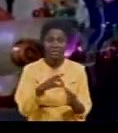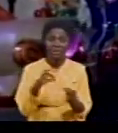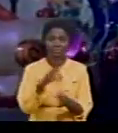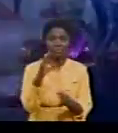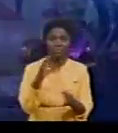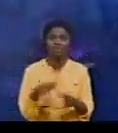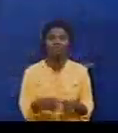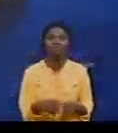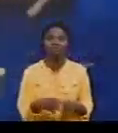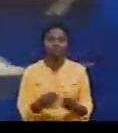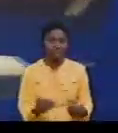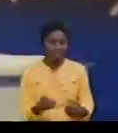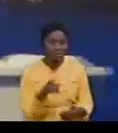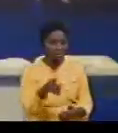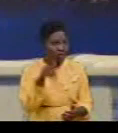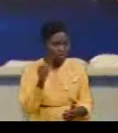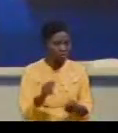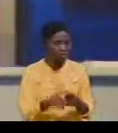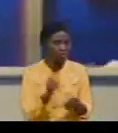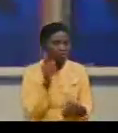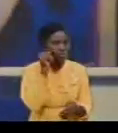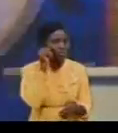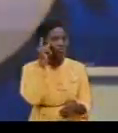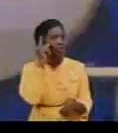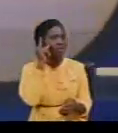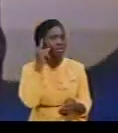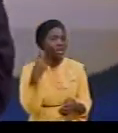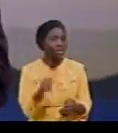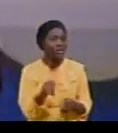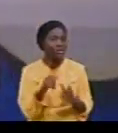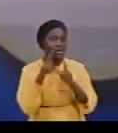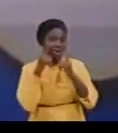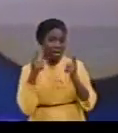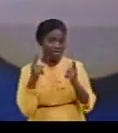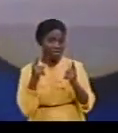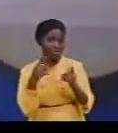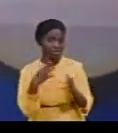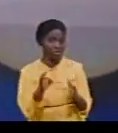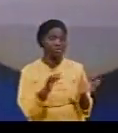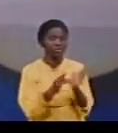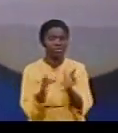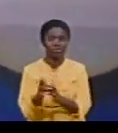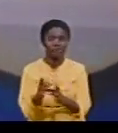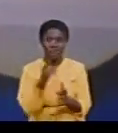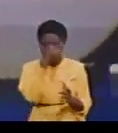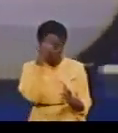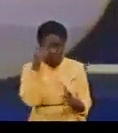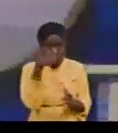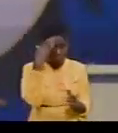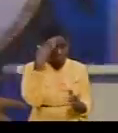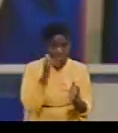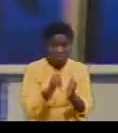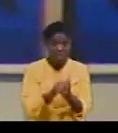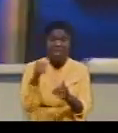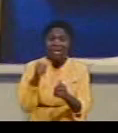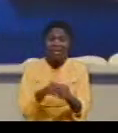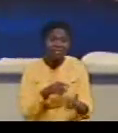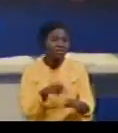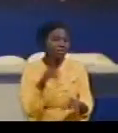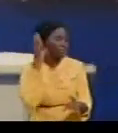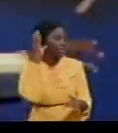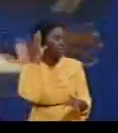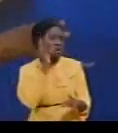now you need to understand the language of Jesus. Because, you know, every time you hear